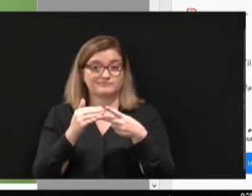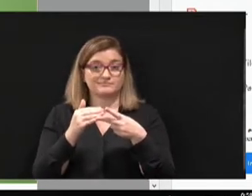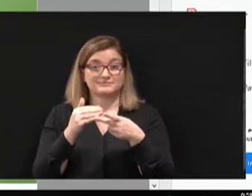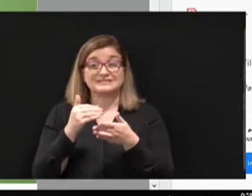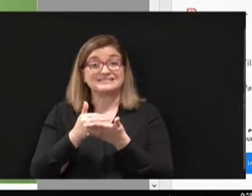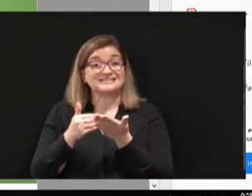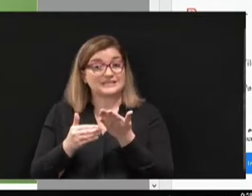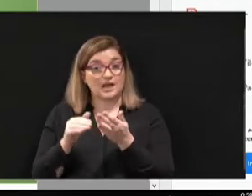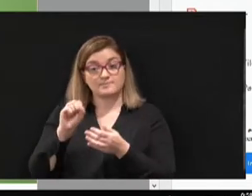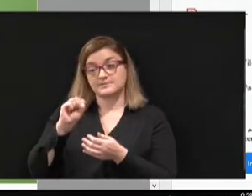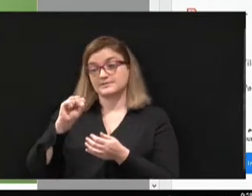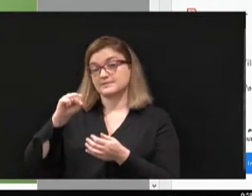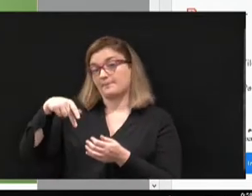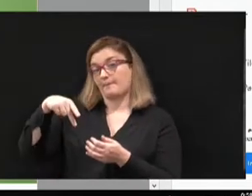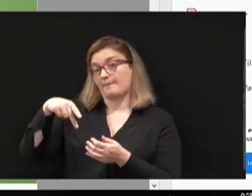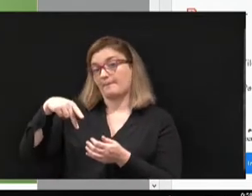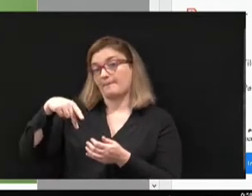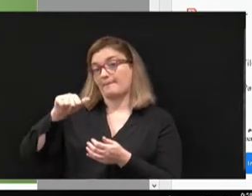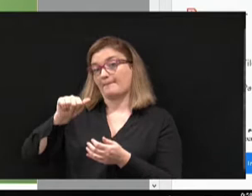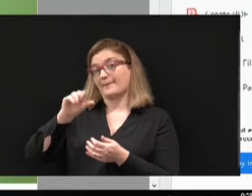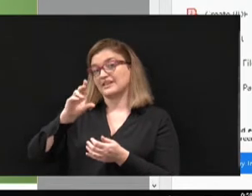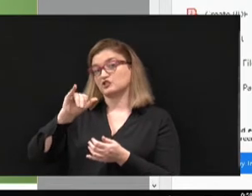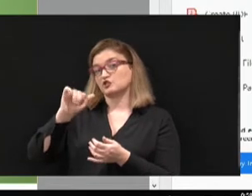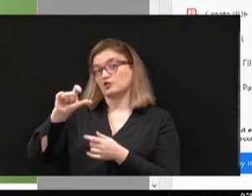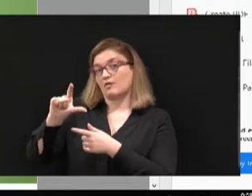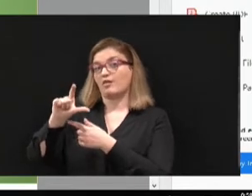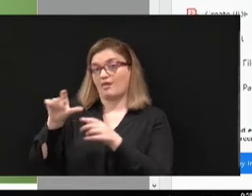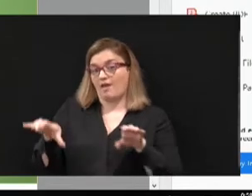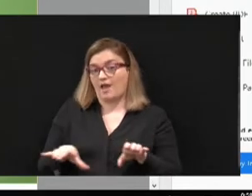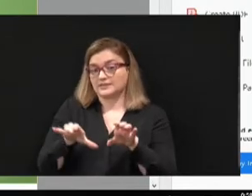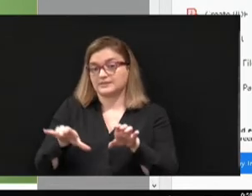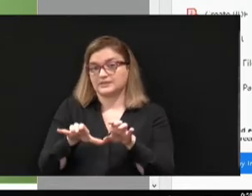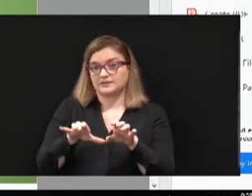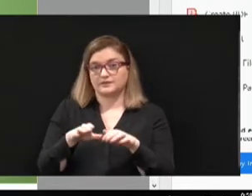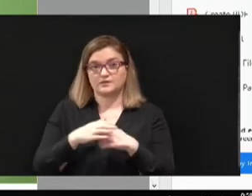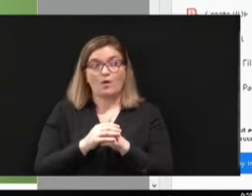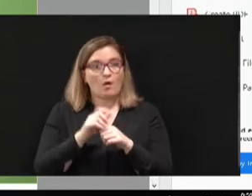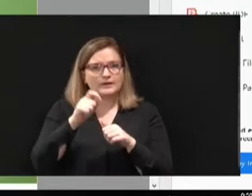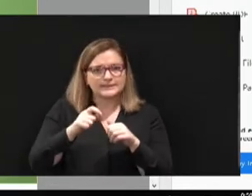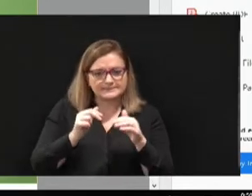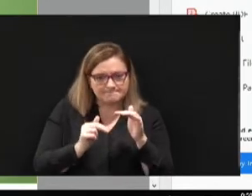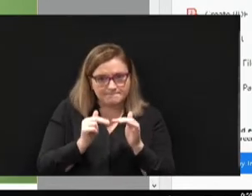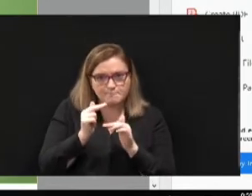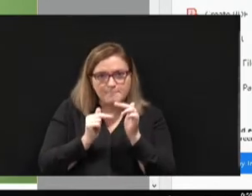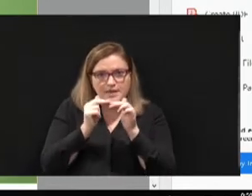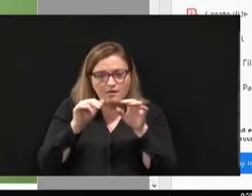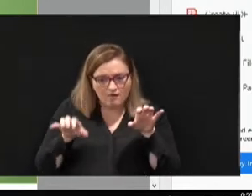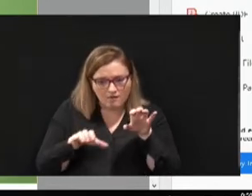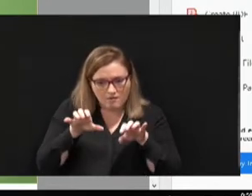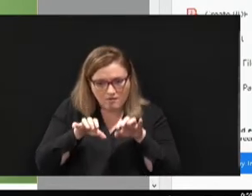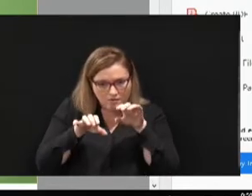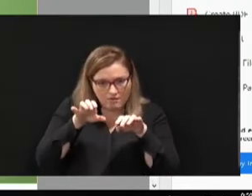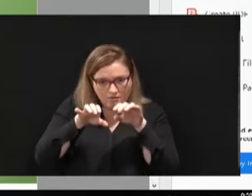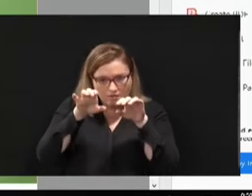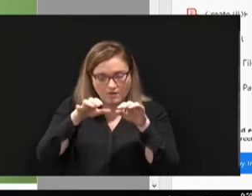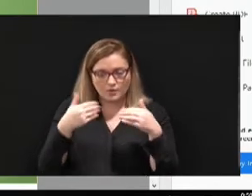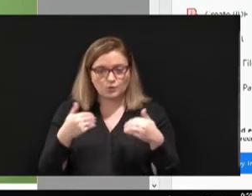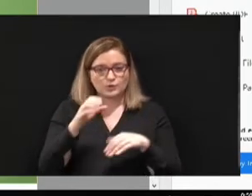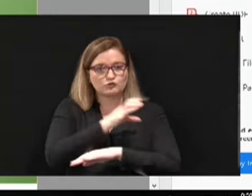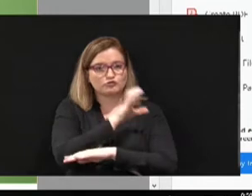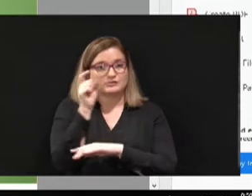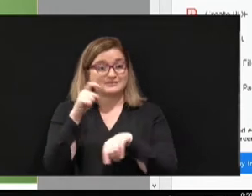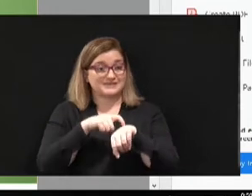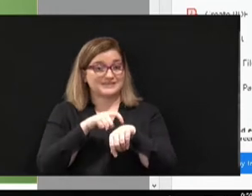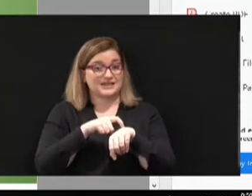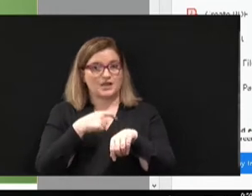spatial activities. For example, my niece, when it's time to put something together at Christmas time, I would fail that